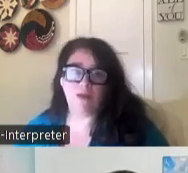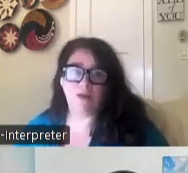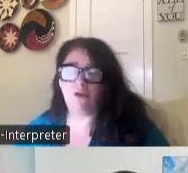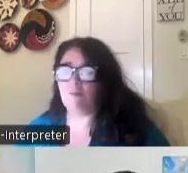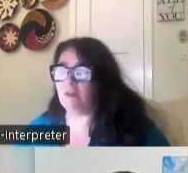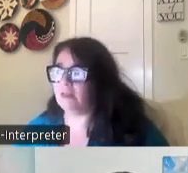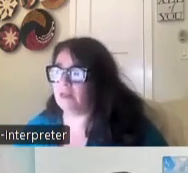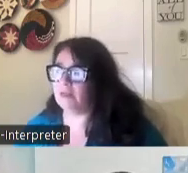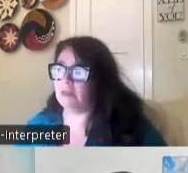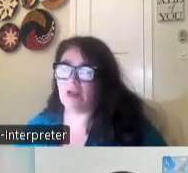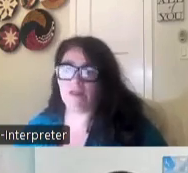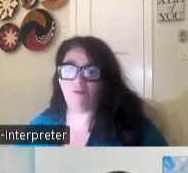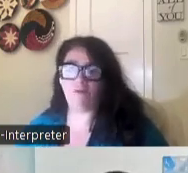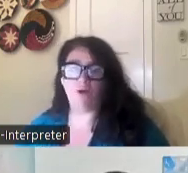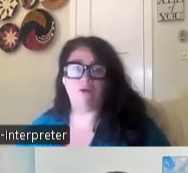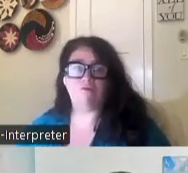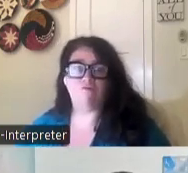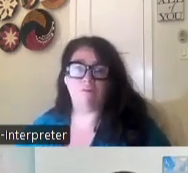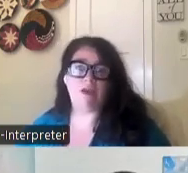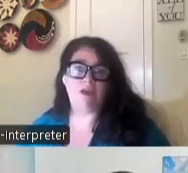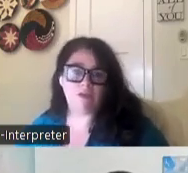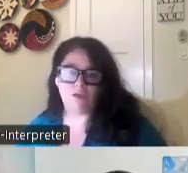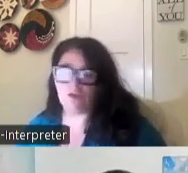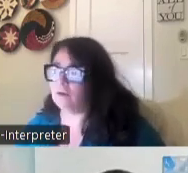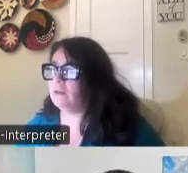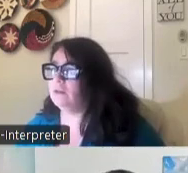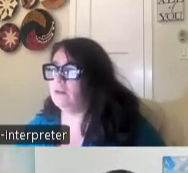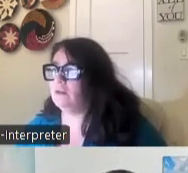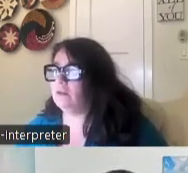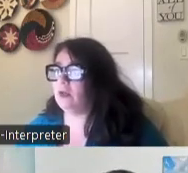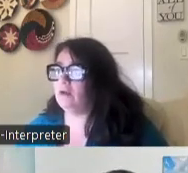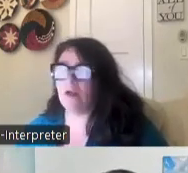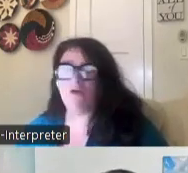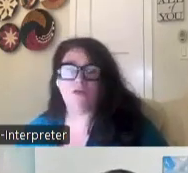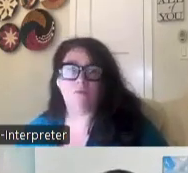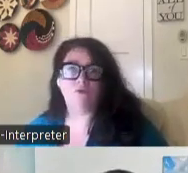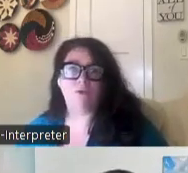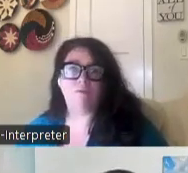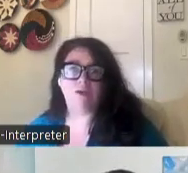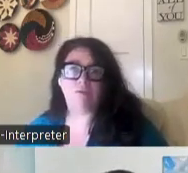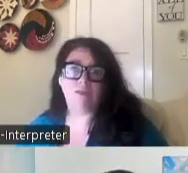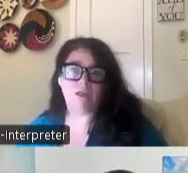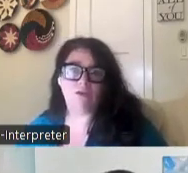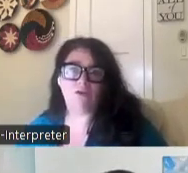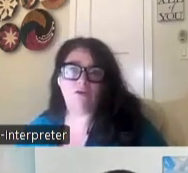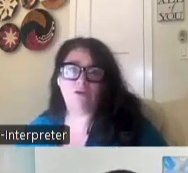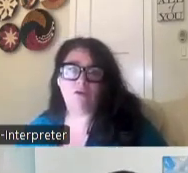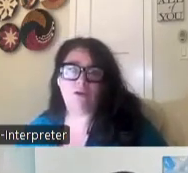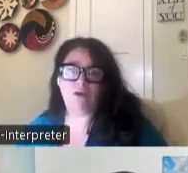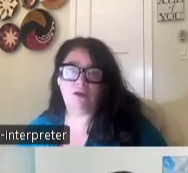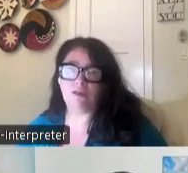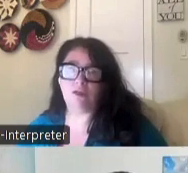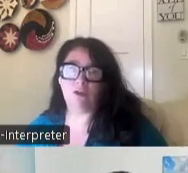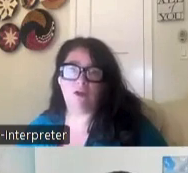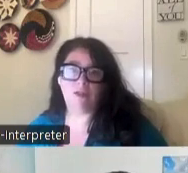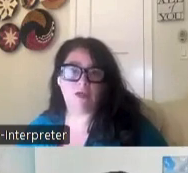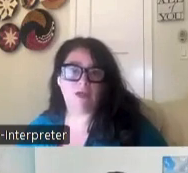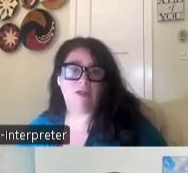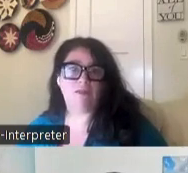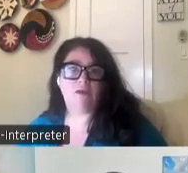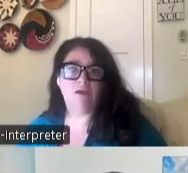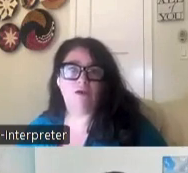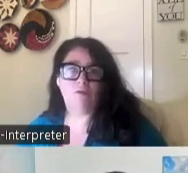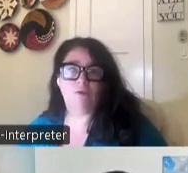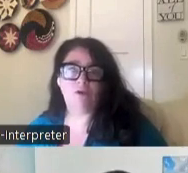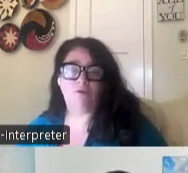had been in previous decades, but now we've just experienced a decade where global warming has once again sped up quite considerably.